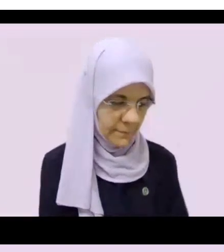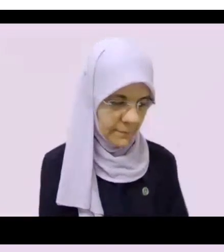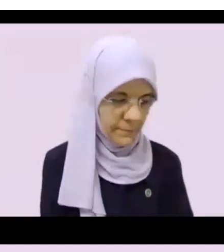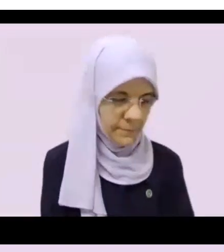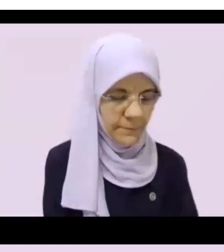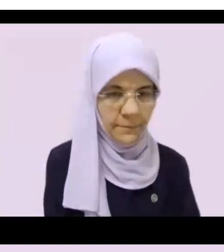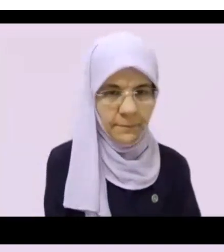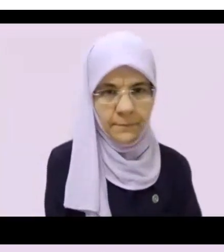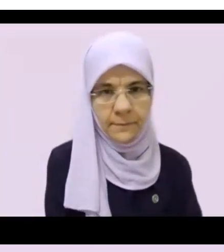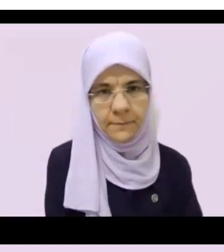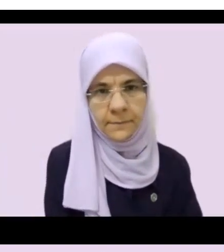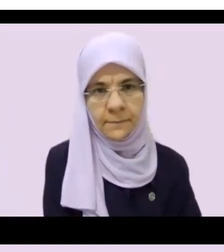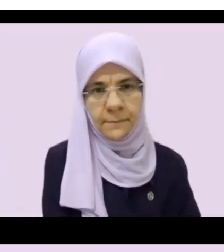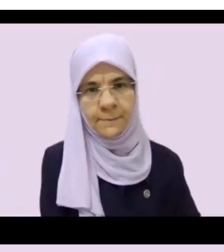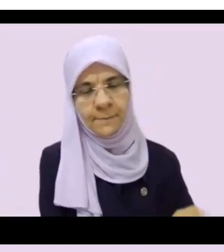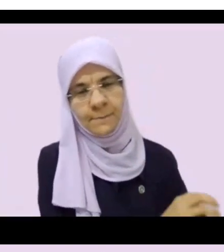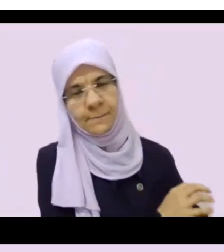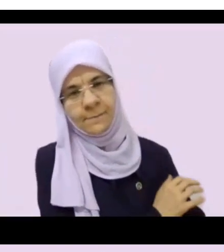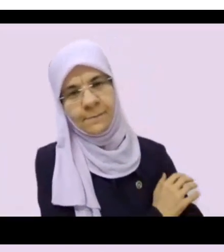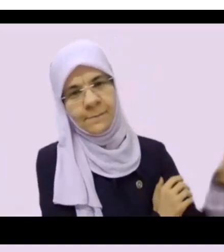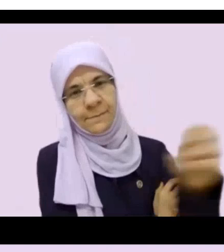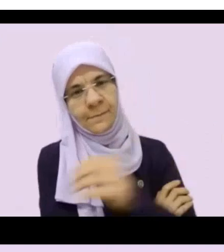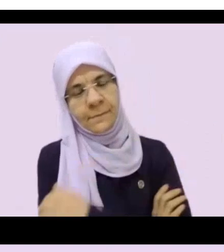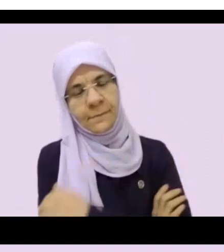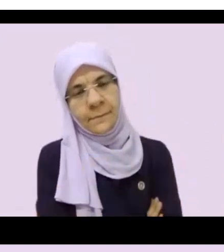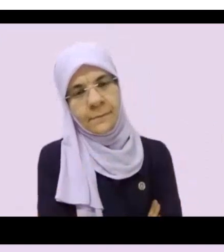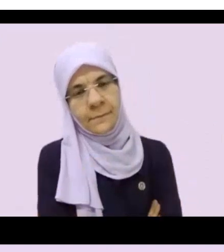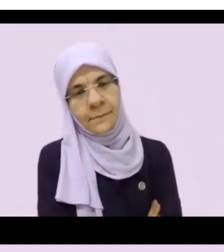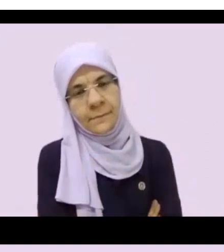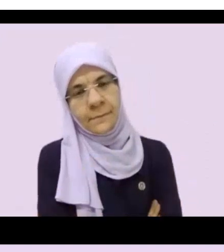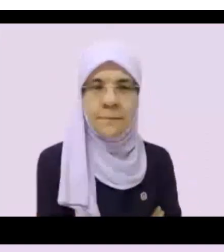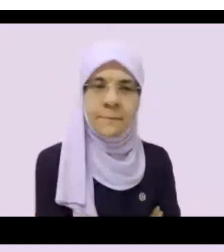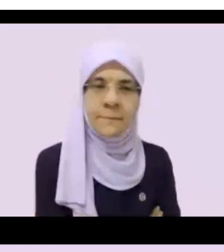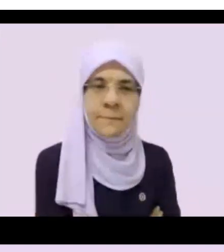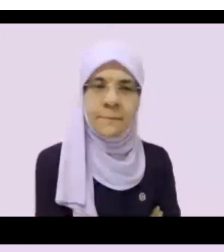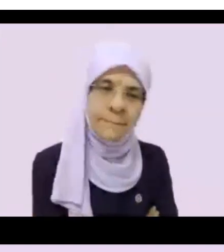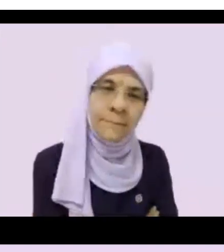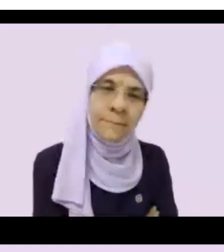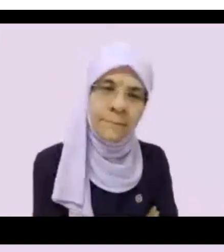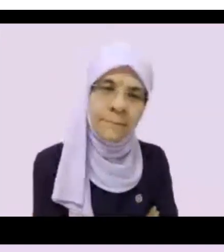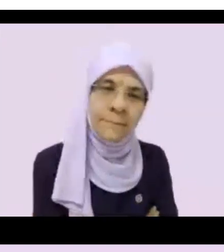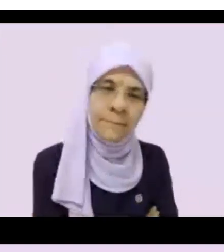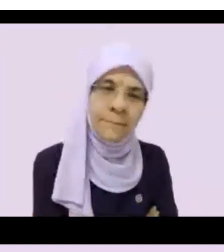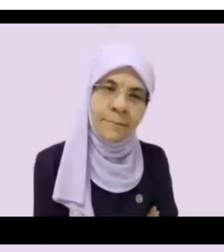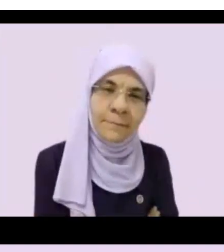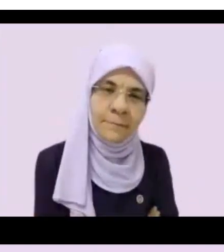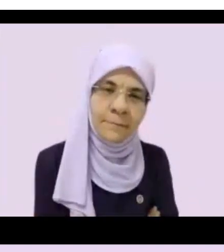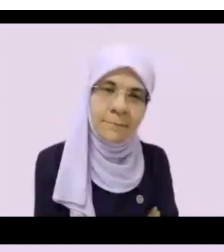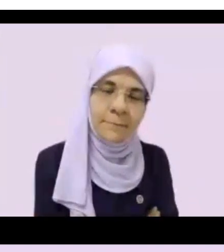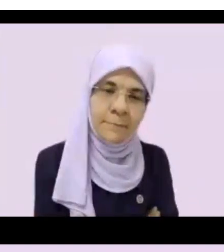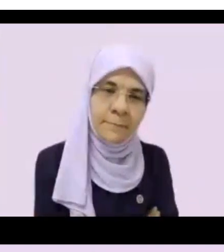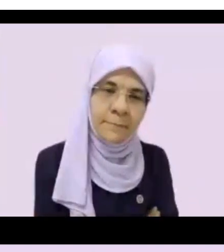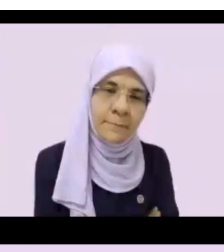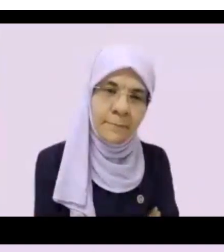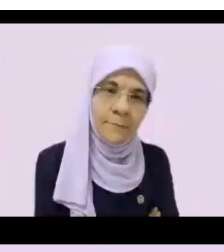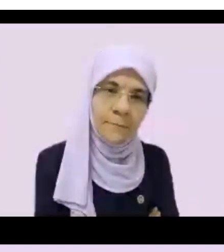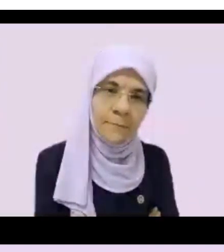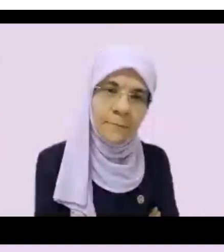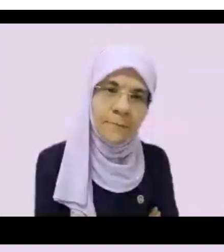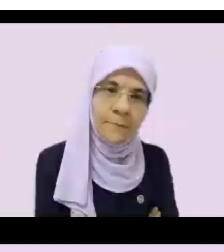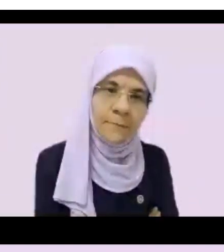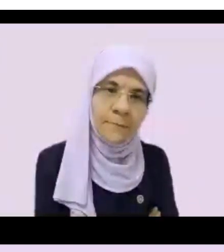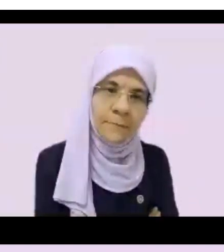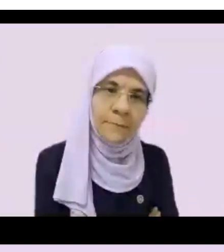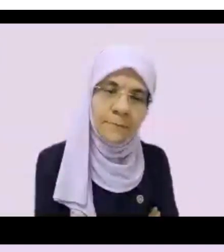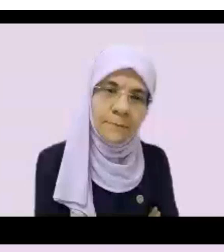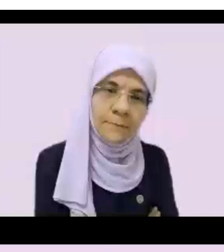16 years after I started. This was really such a pleasure to work with a woman for